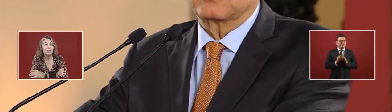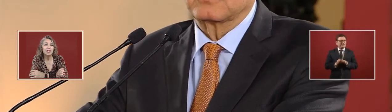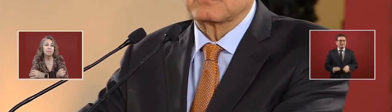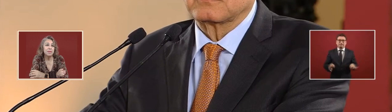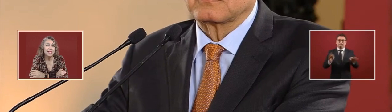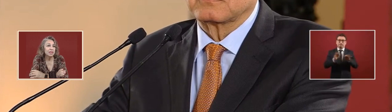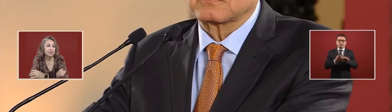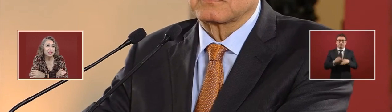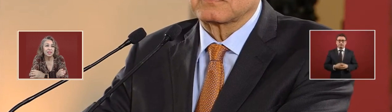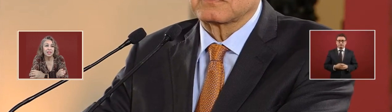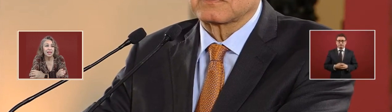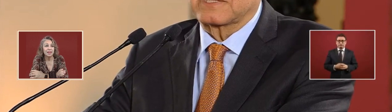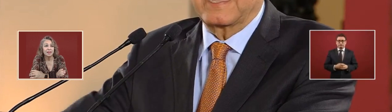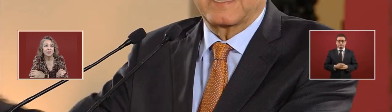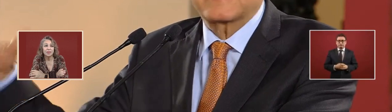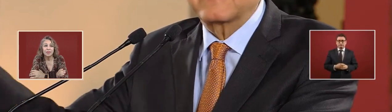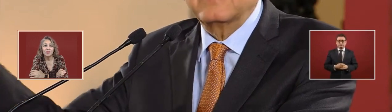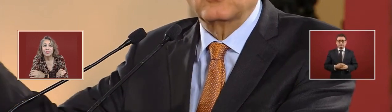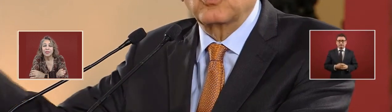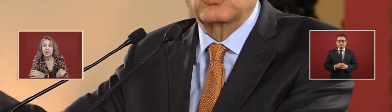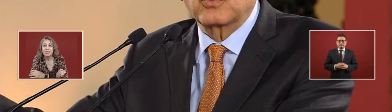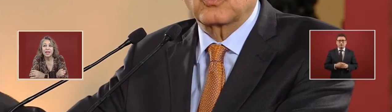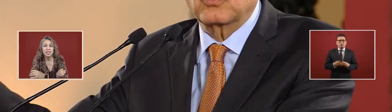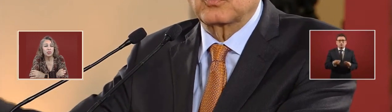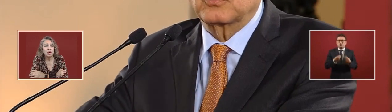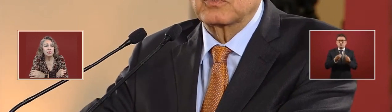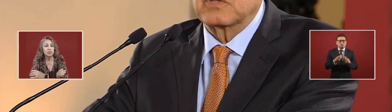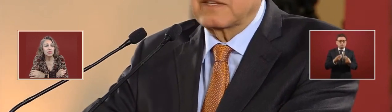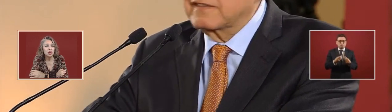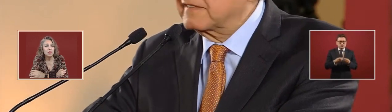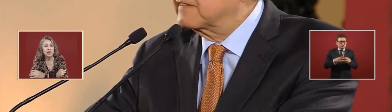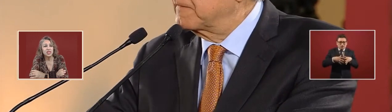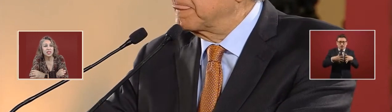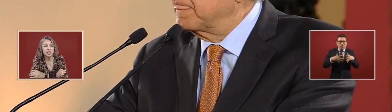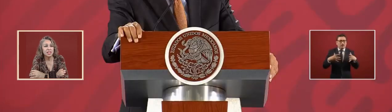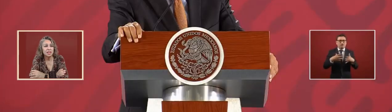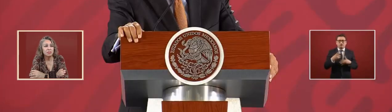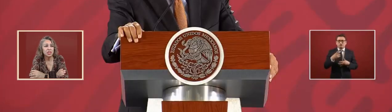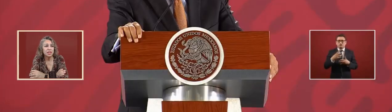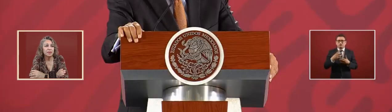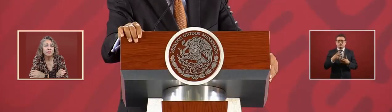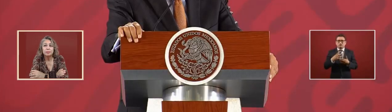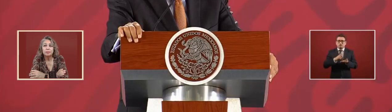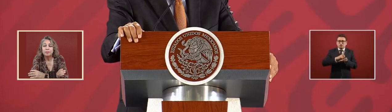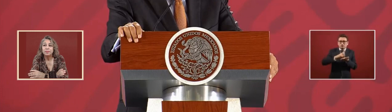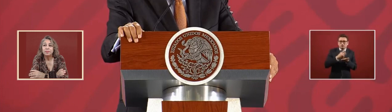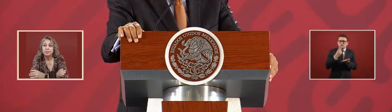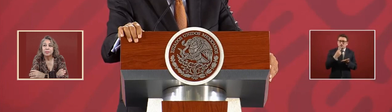It's fundamental, this thing. Que ha crecido mucho that el it's consumo. Grown so antes, much, this consumption.